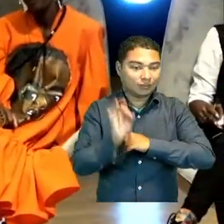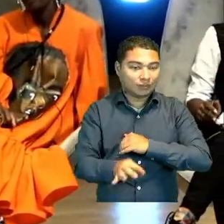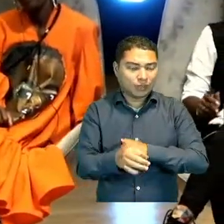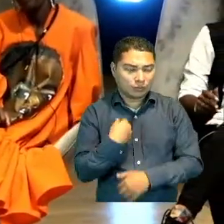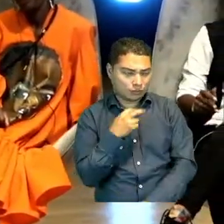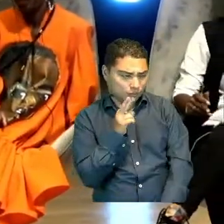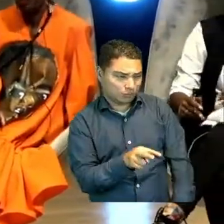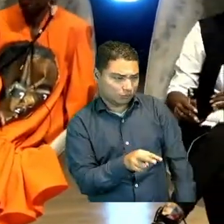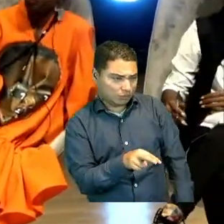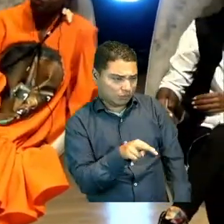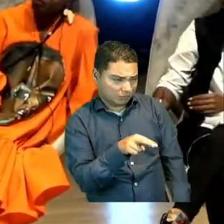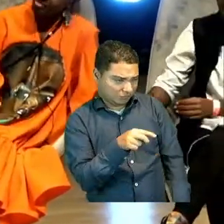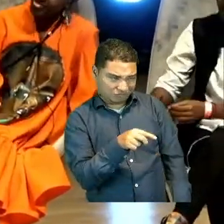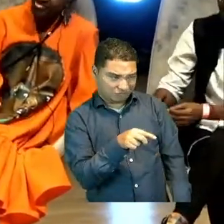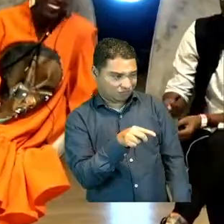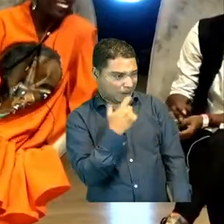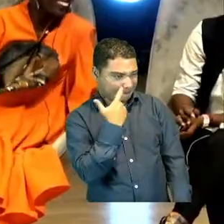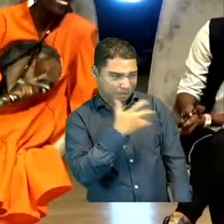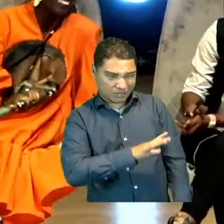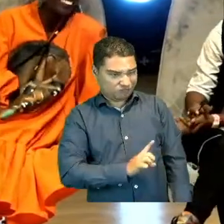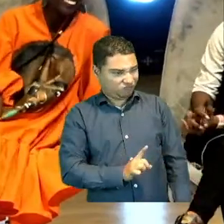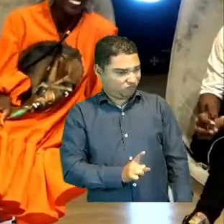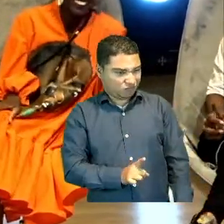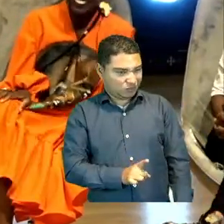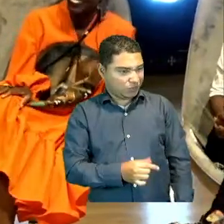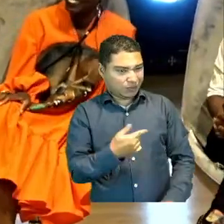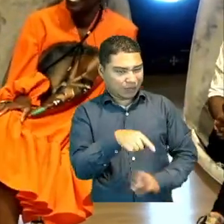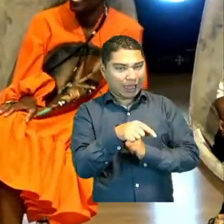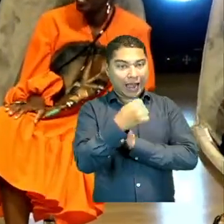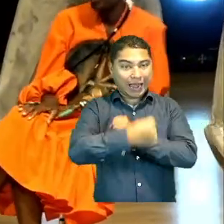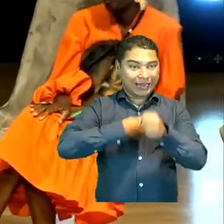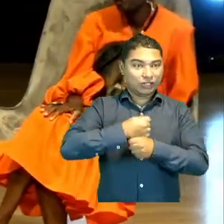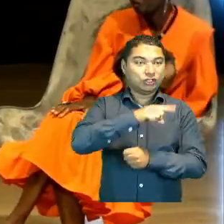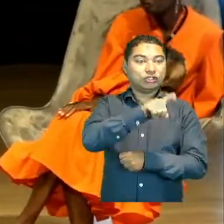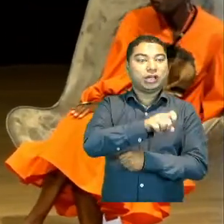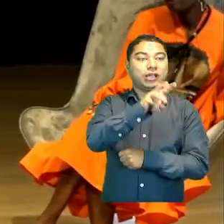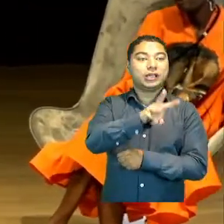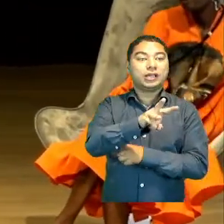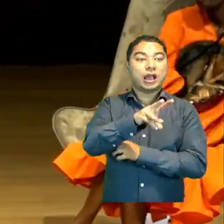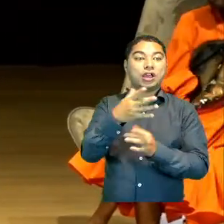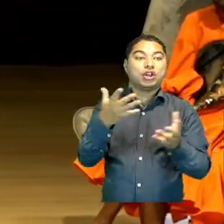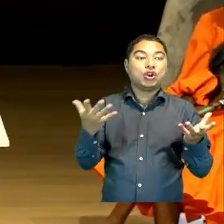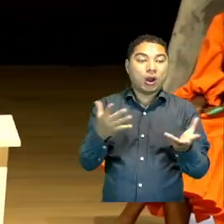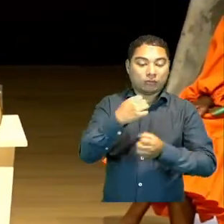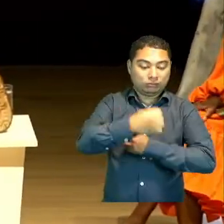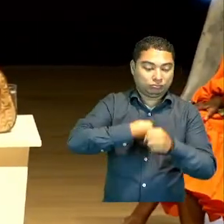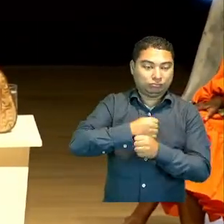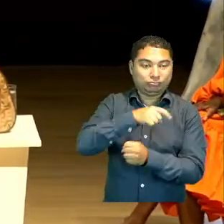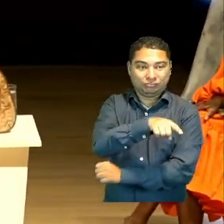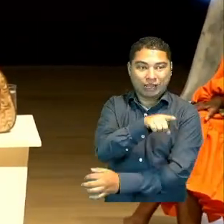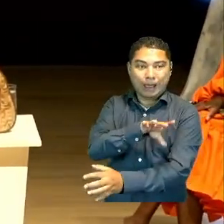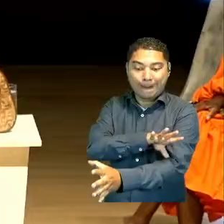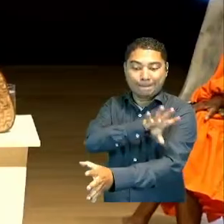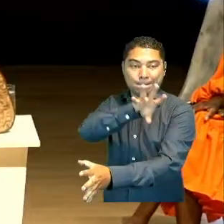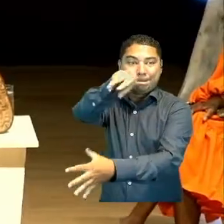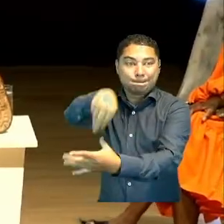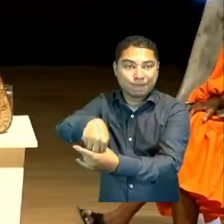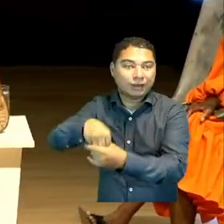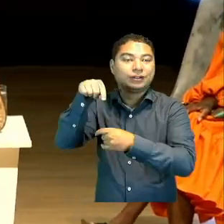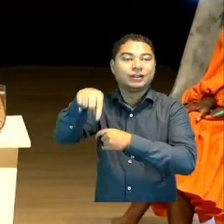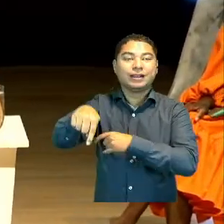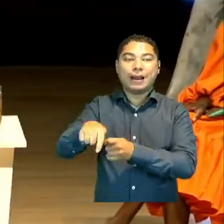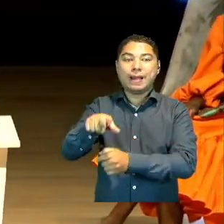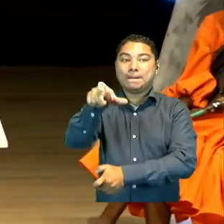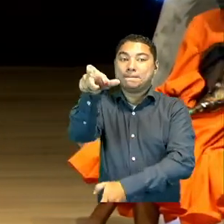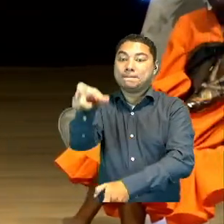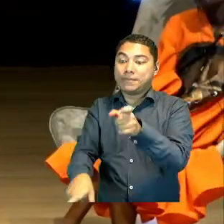So you tell me, oh, but you don't look 63. But I am. I'm 63 and I've, you